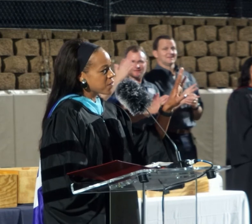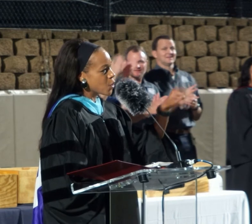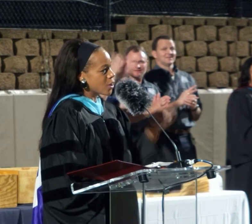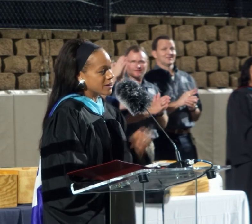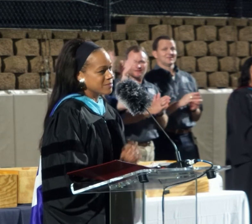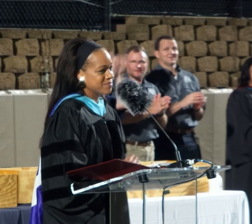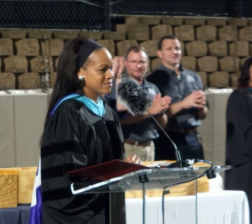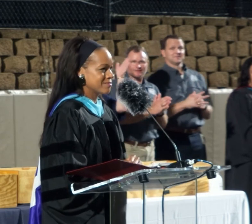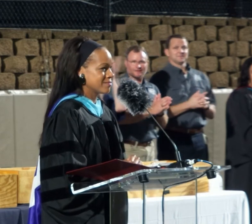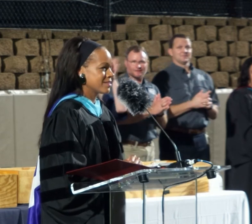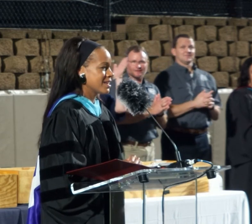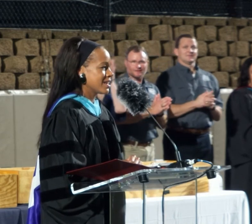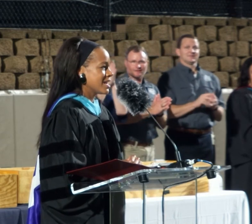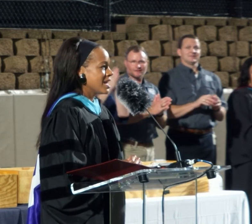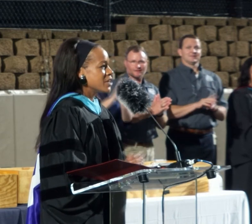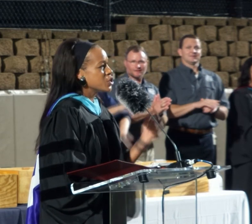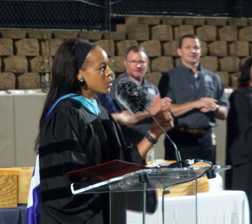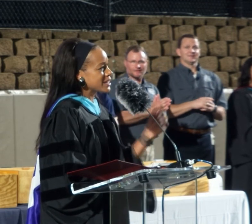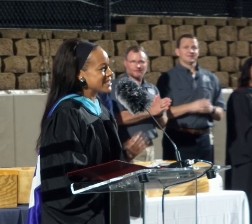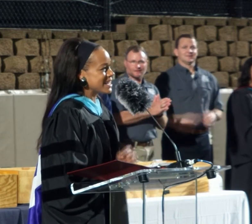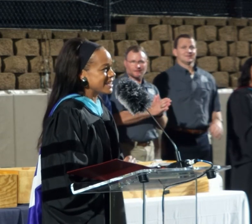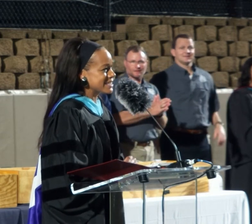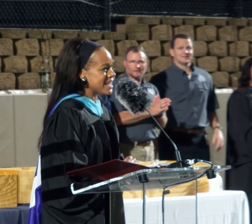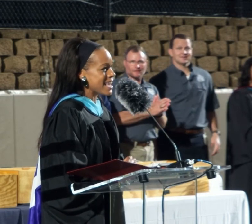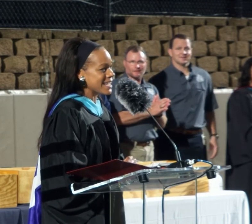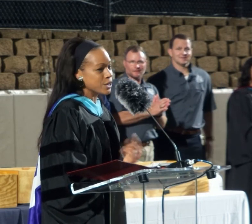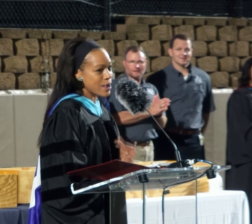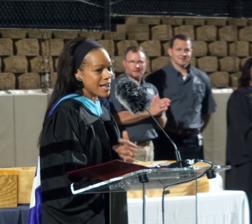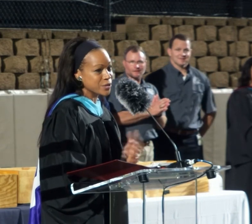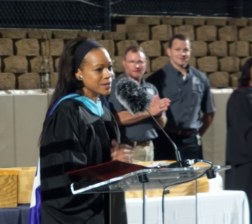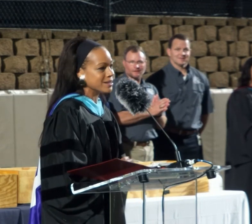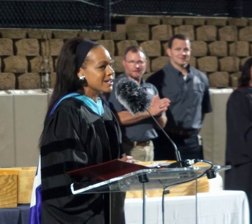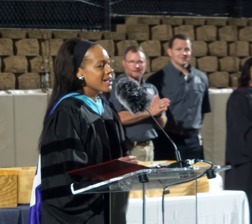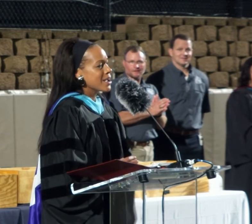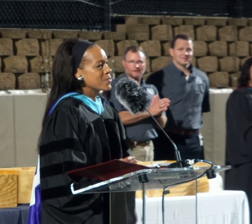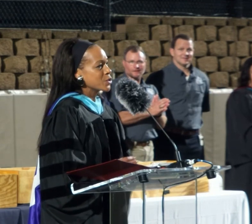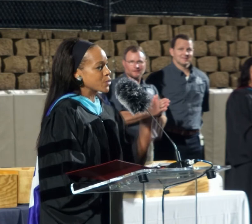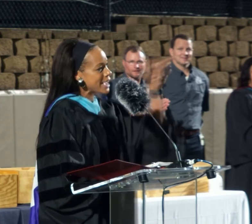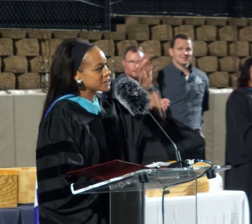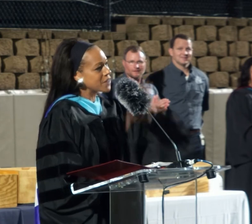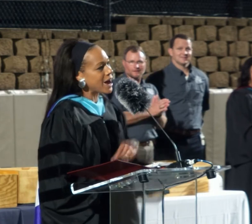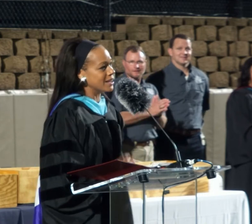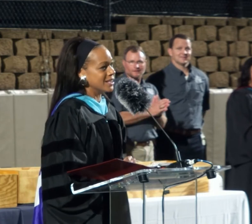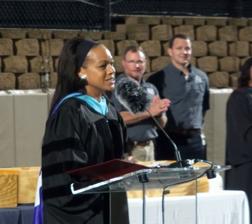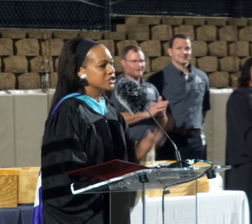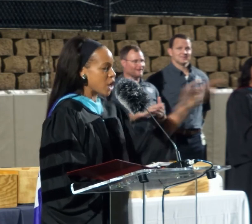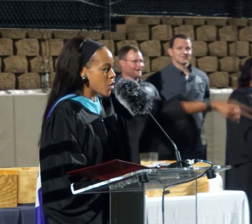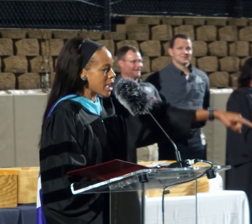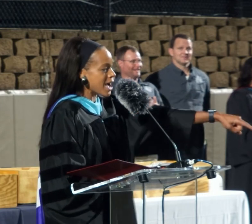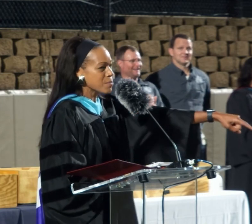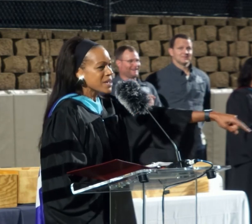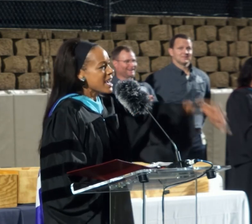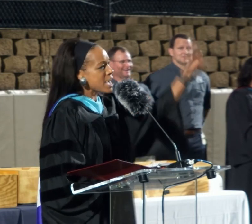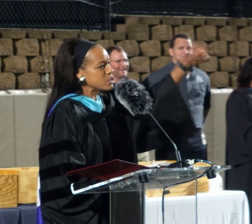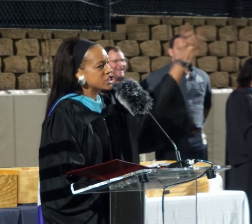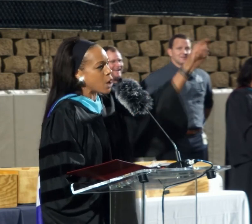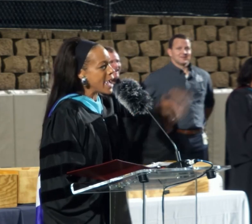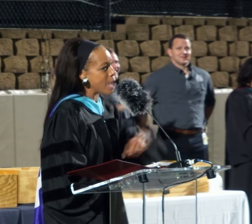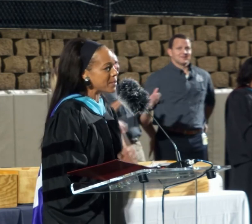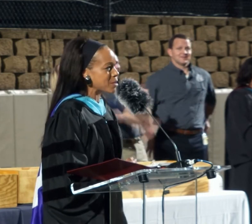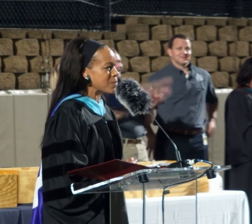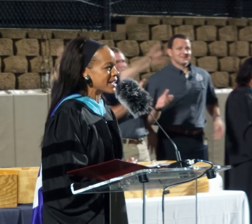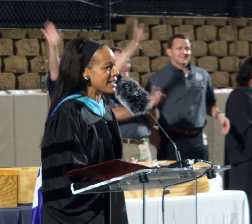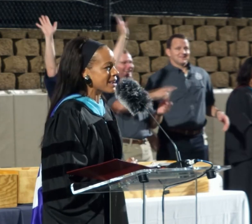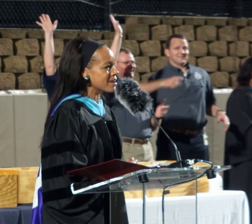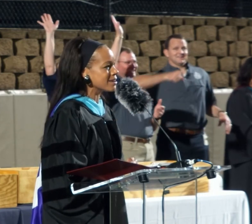Number four, you want to see an exciting graduate? Greg Zavala showed up. He was so